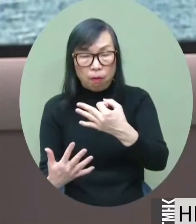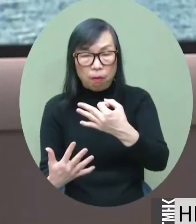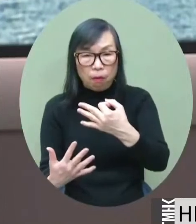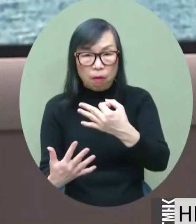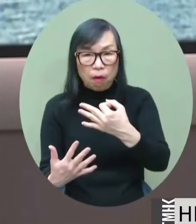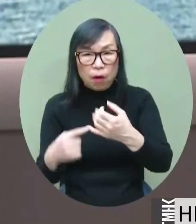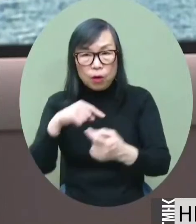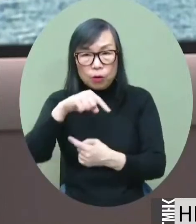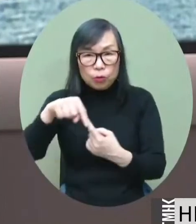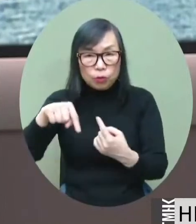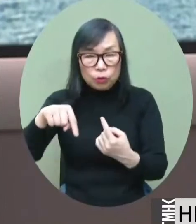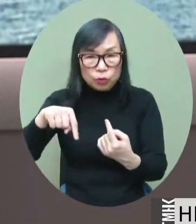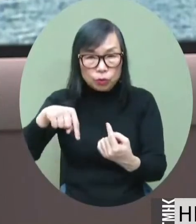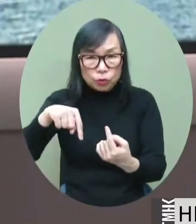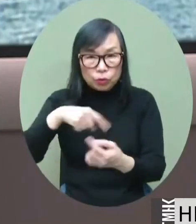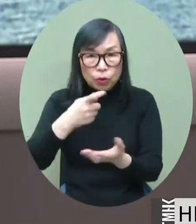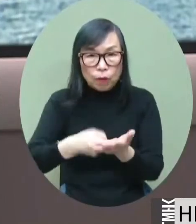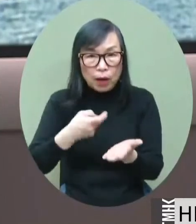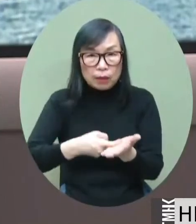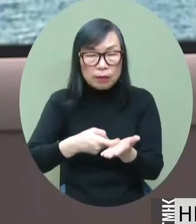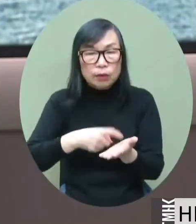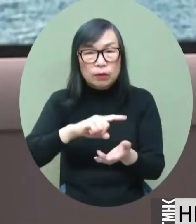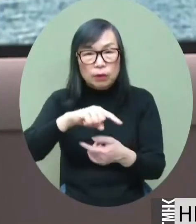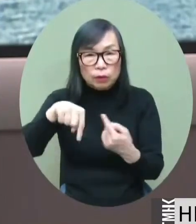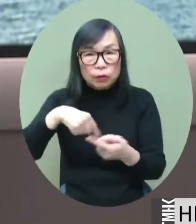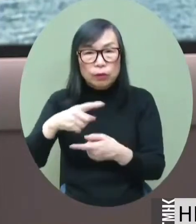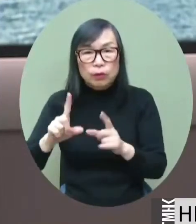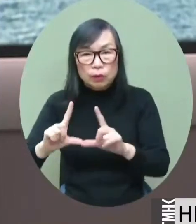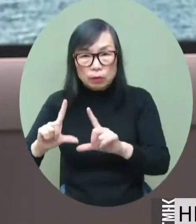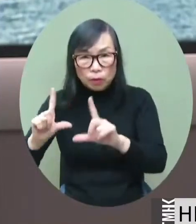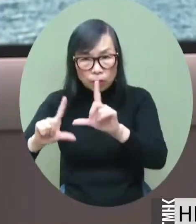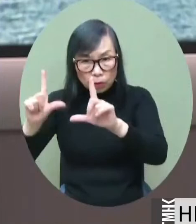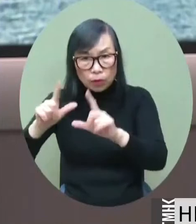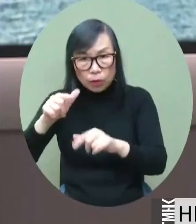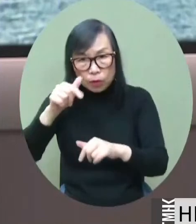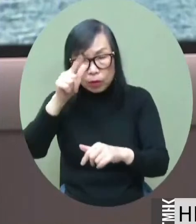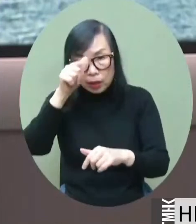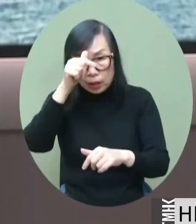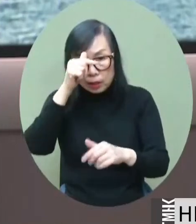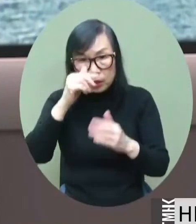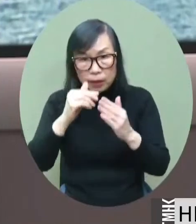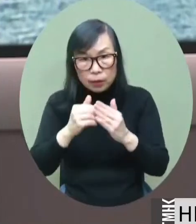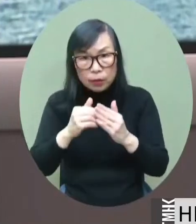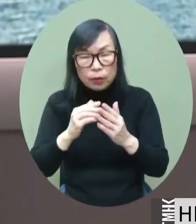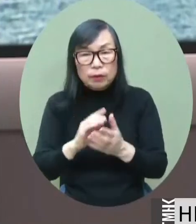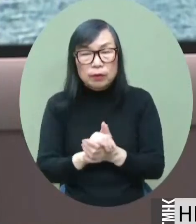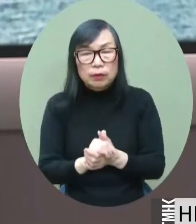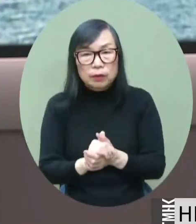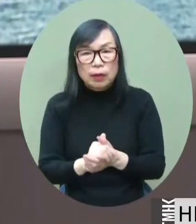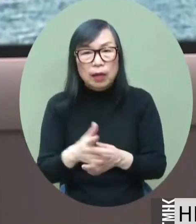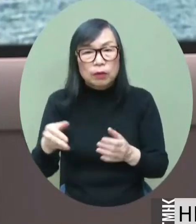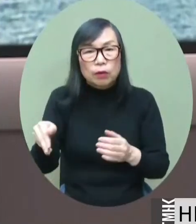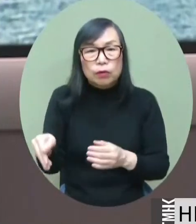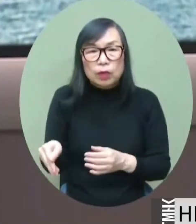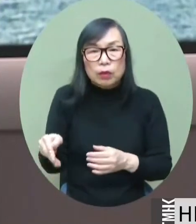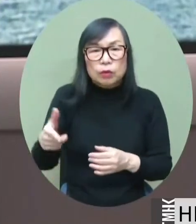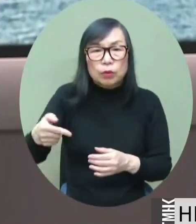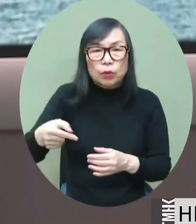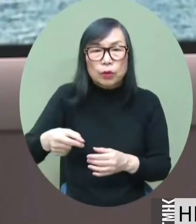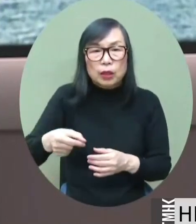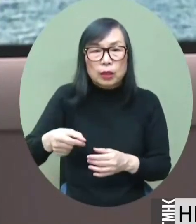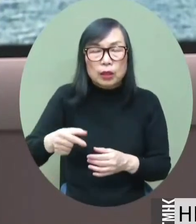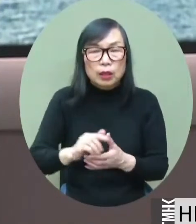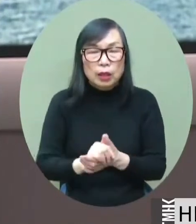Or rather, on the 15th of March, well, he was originally in Rattangee Hospital and then transferred to the Eastern Hospital for